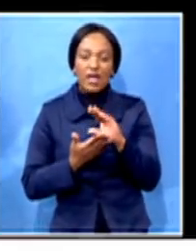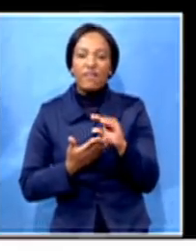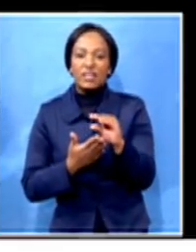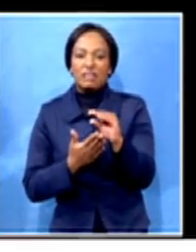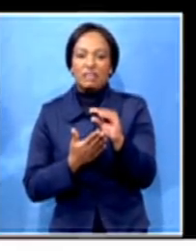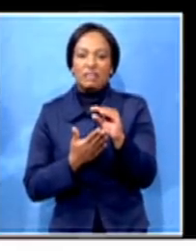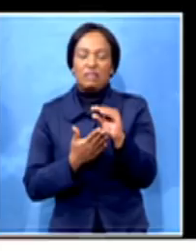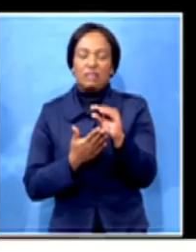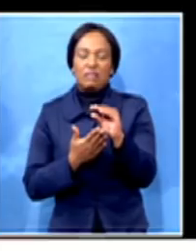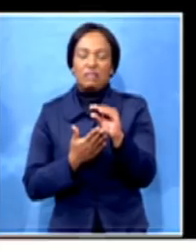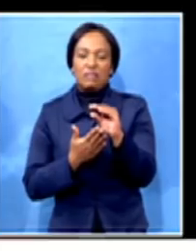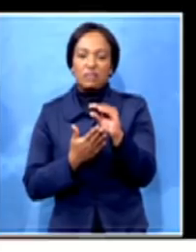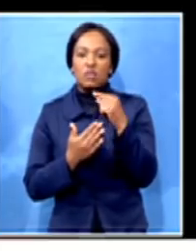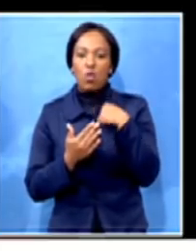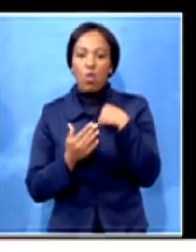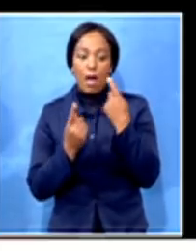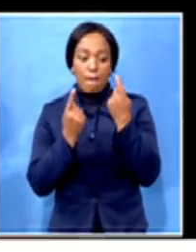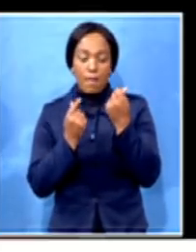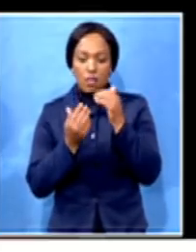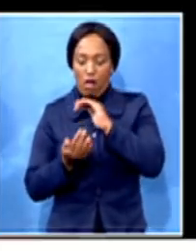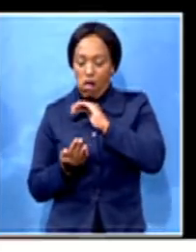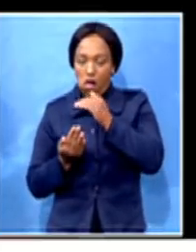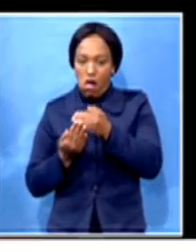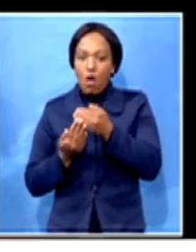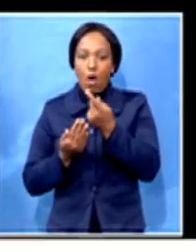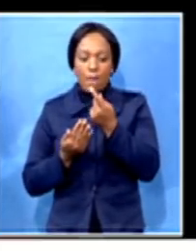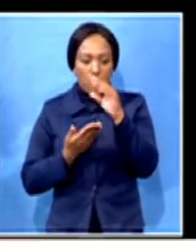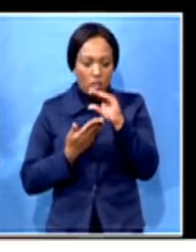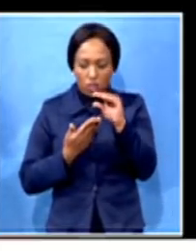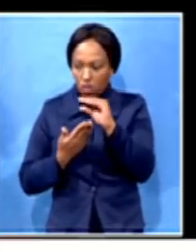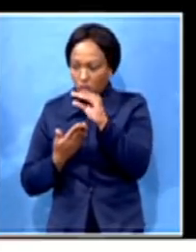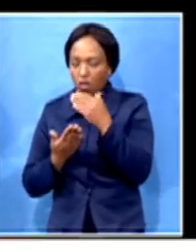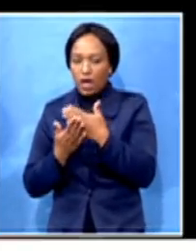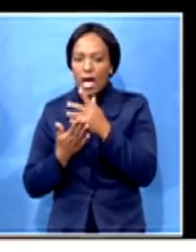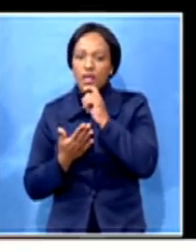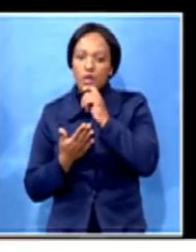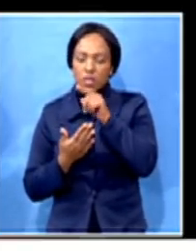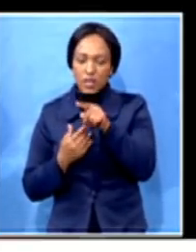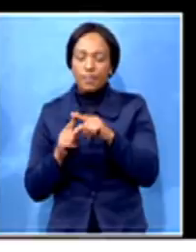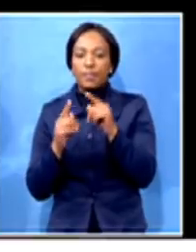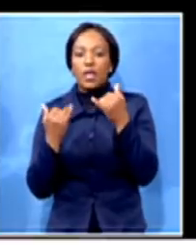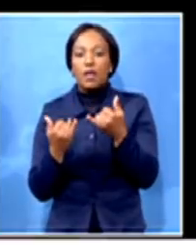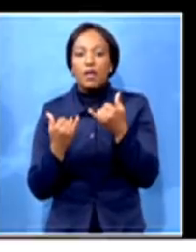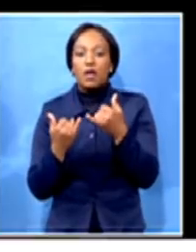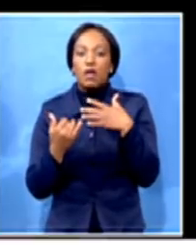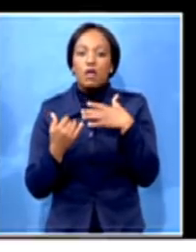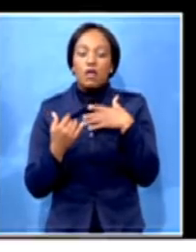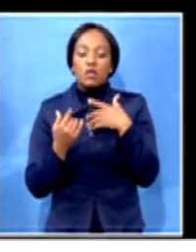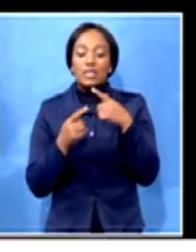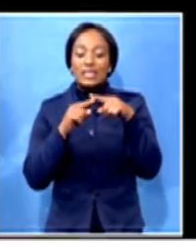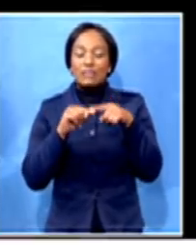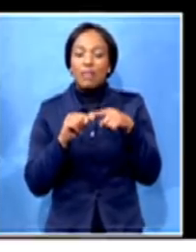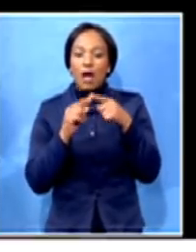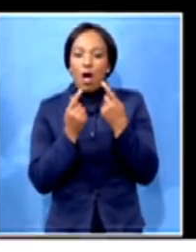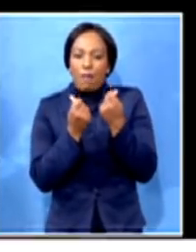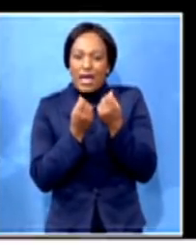is essentially places where your money may be invested. And then also it then sets particular limits on how much can be put